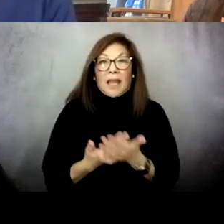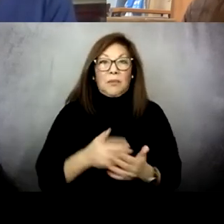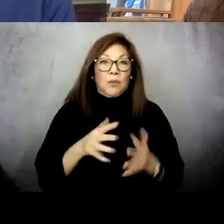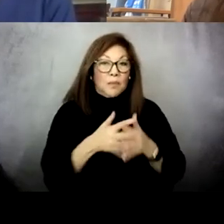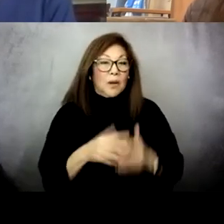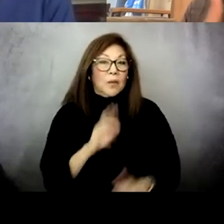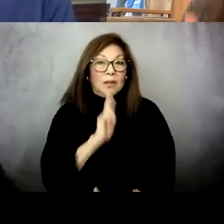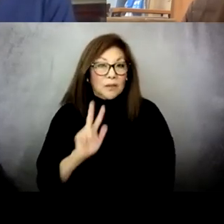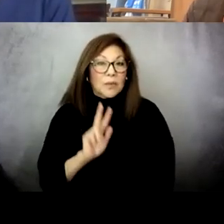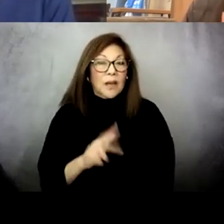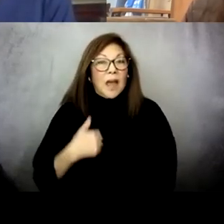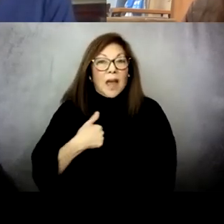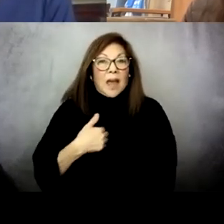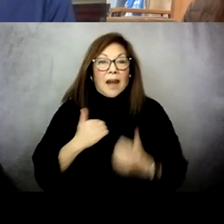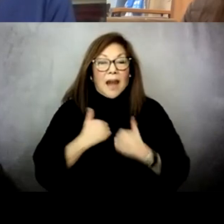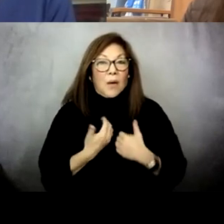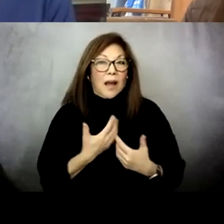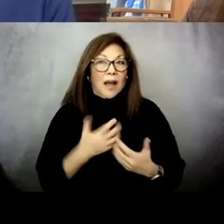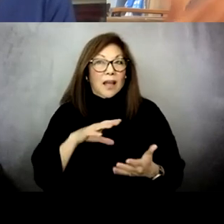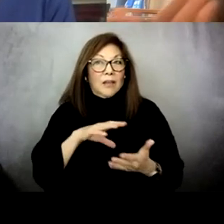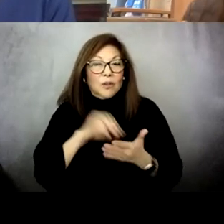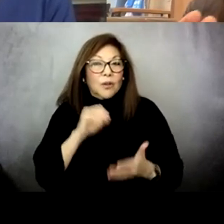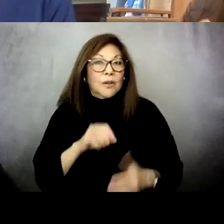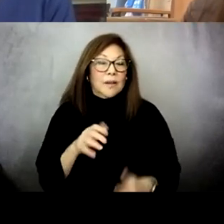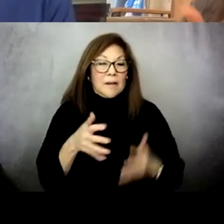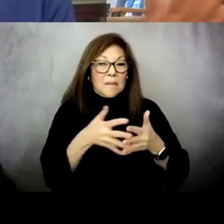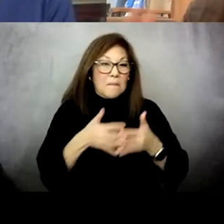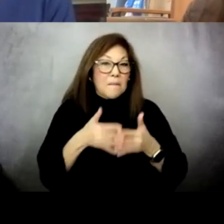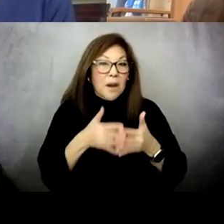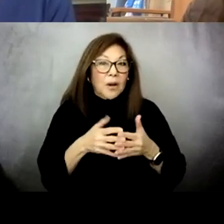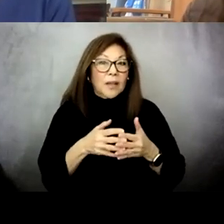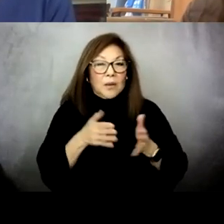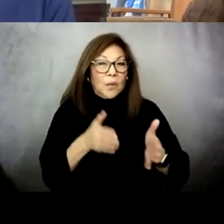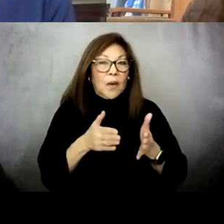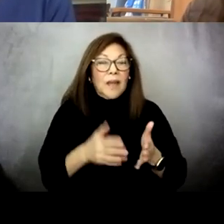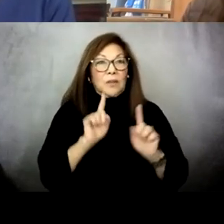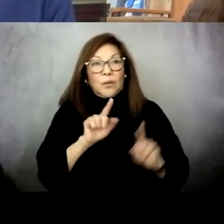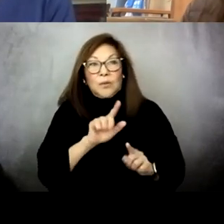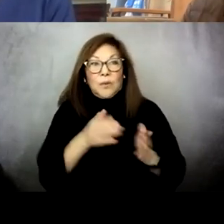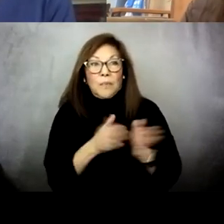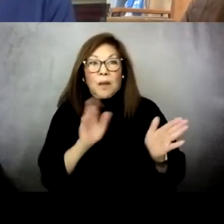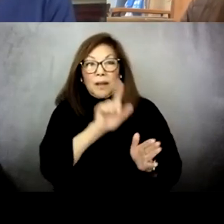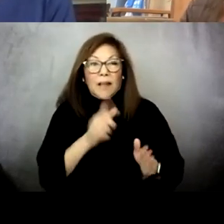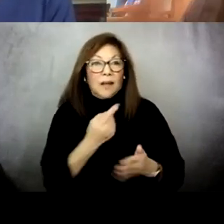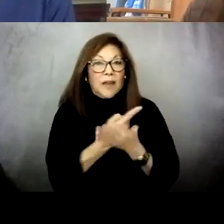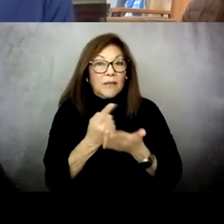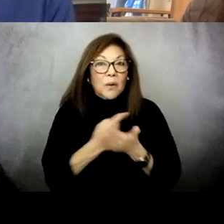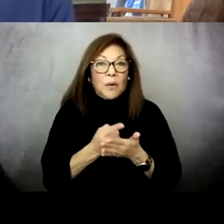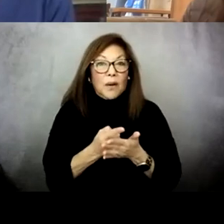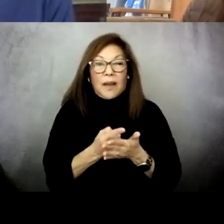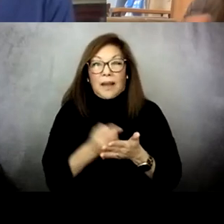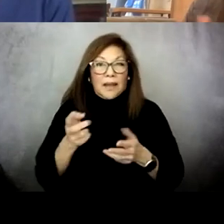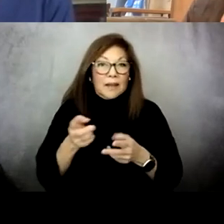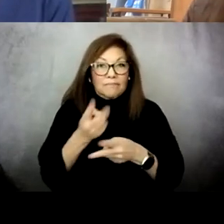I learned Americana was doing the Matilda move of going to the public library every week and taking out, you know, 25